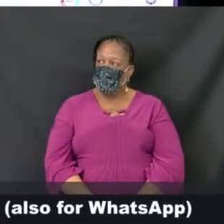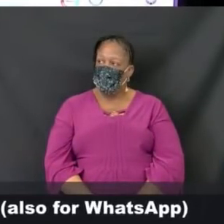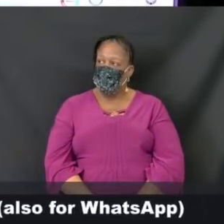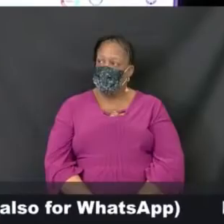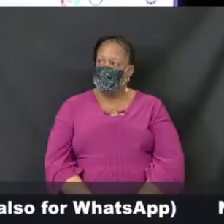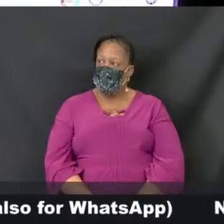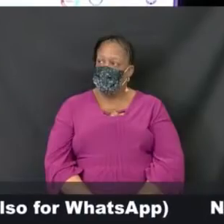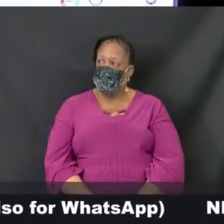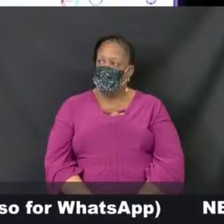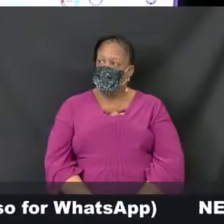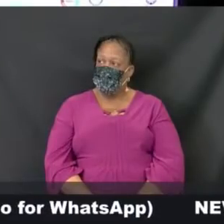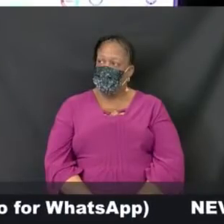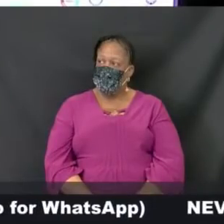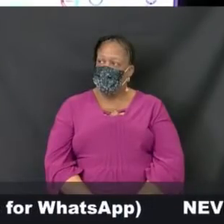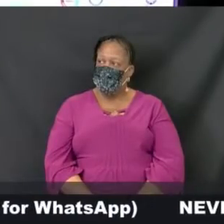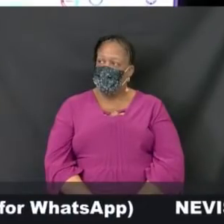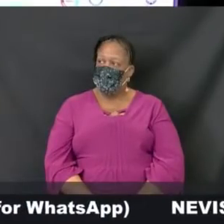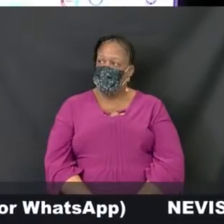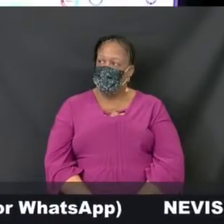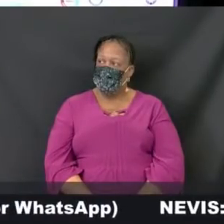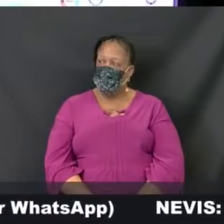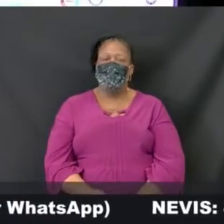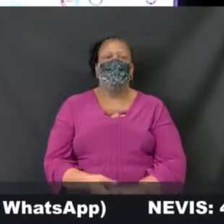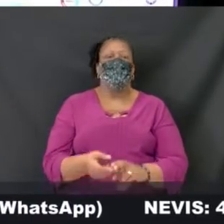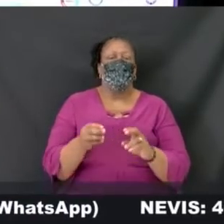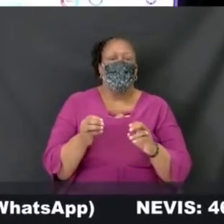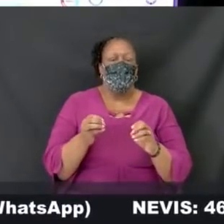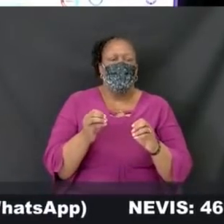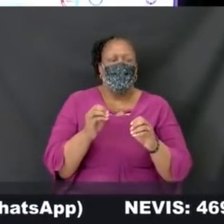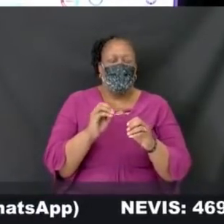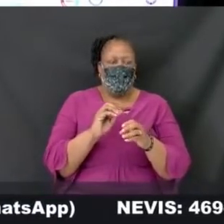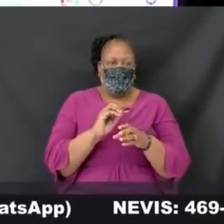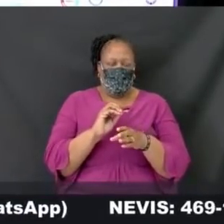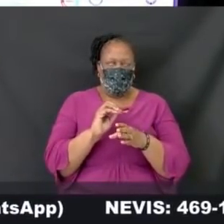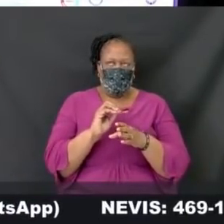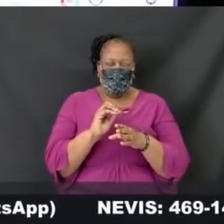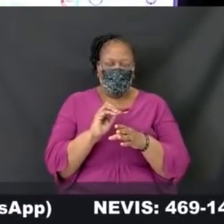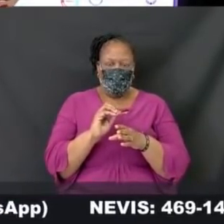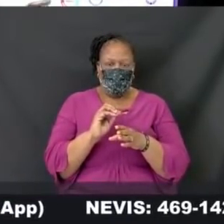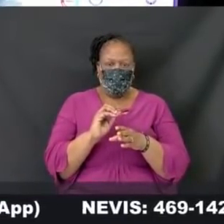expires on the 28th of February?